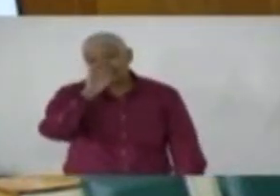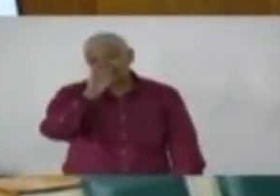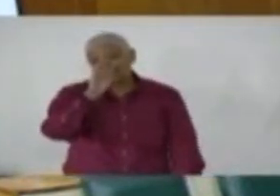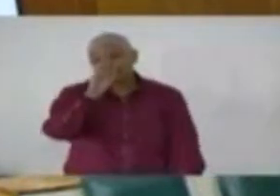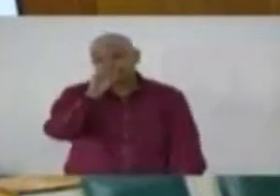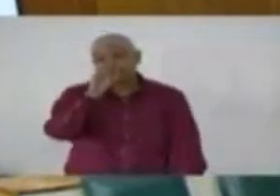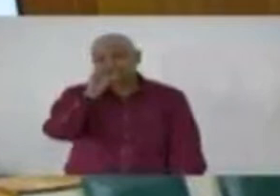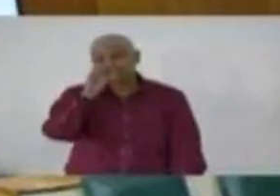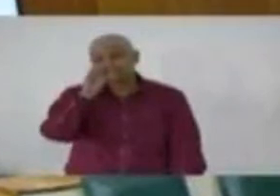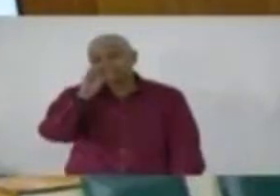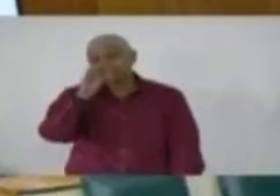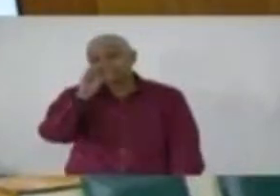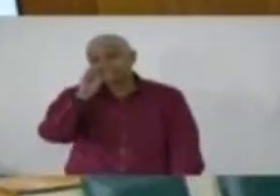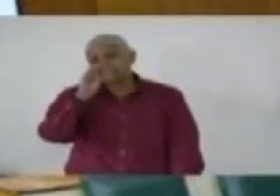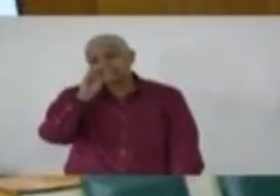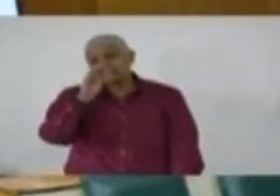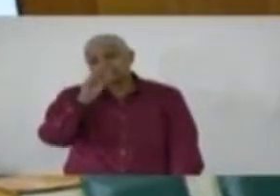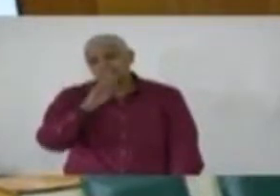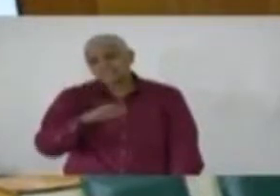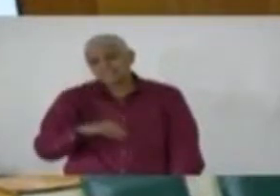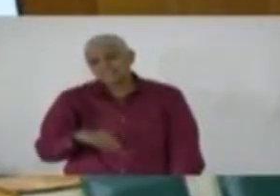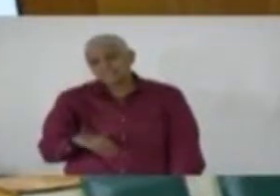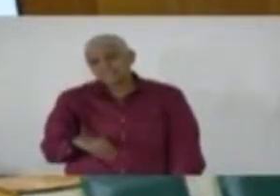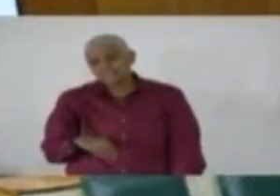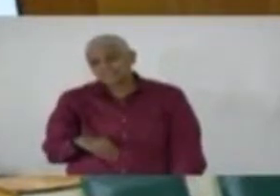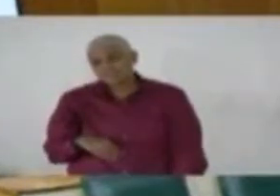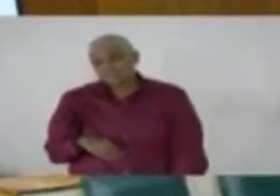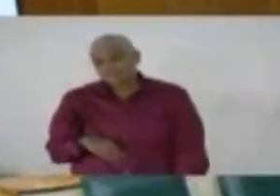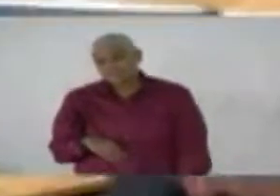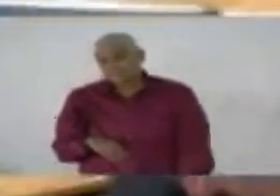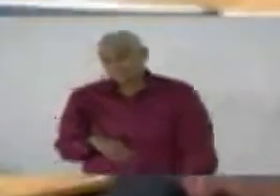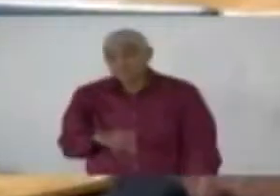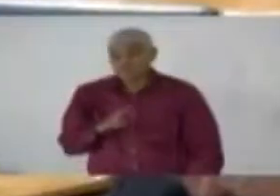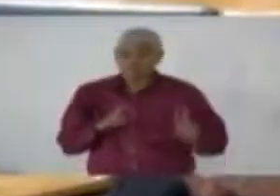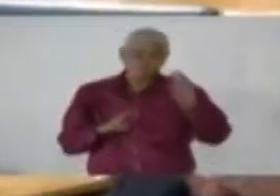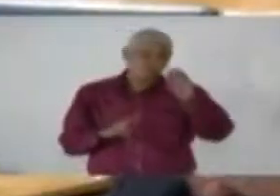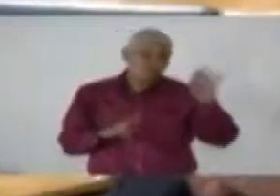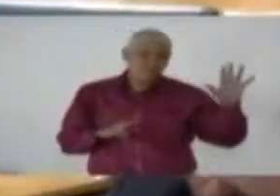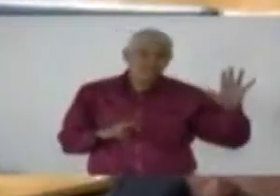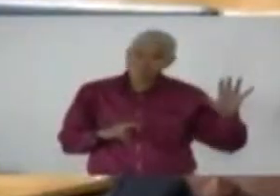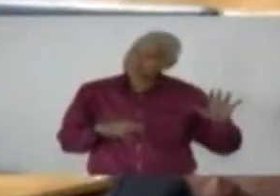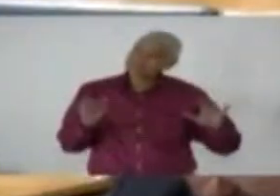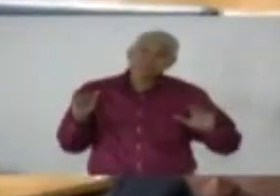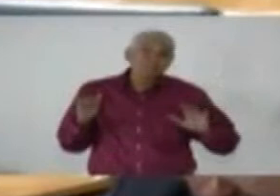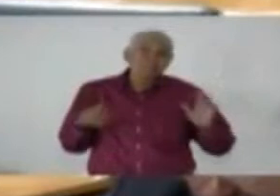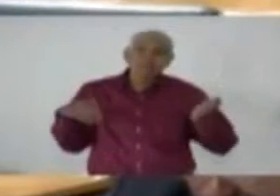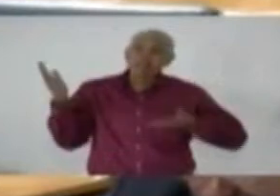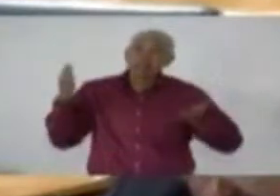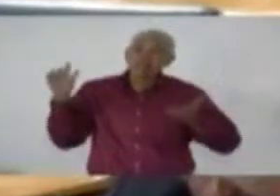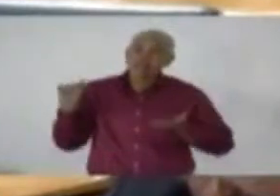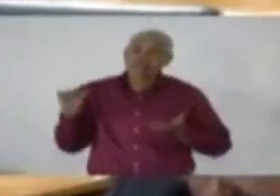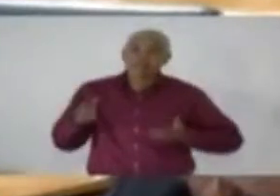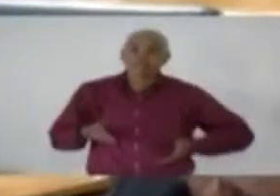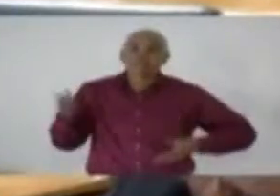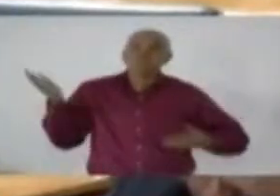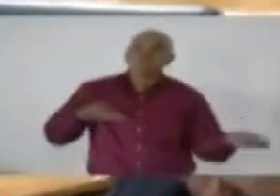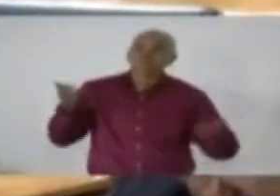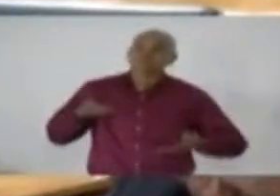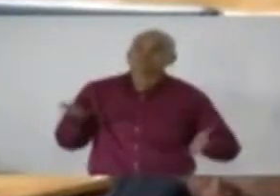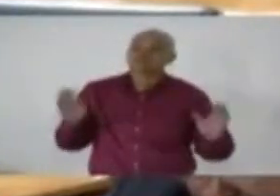1960. Here's a paper. I have them all here. Right here. Went back from now